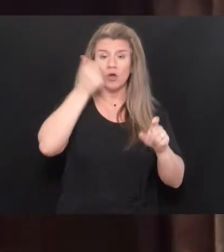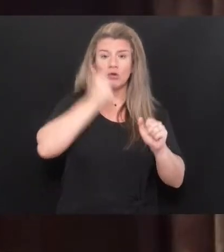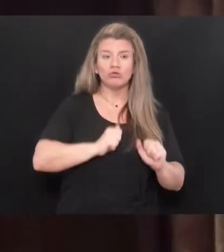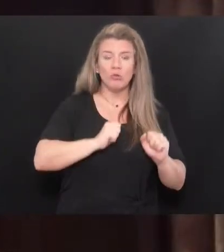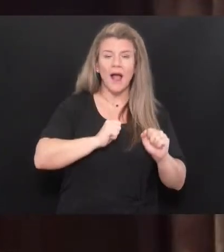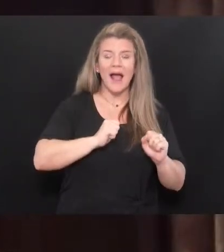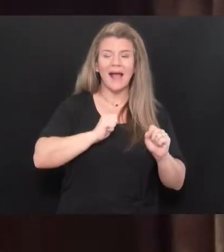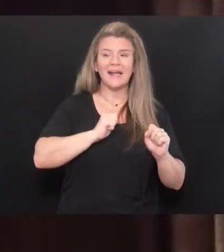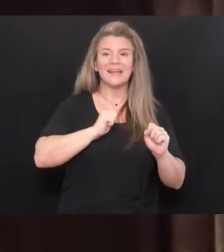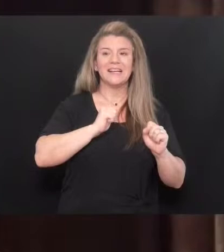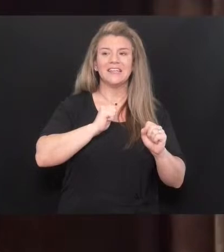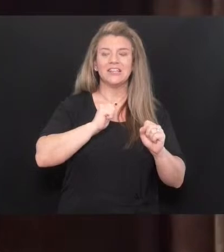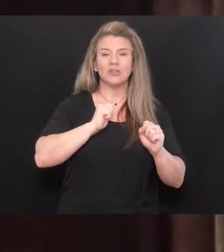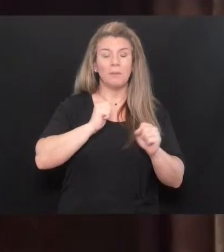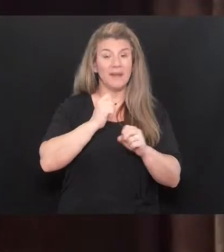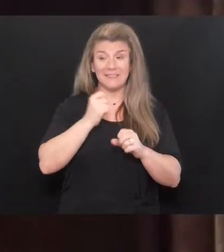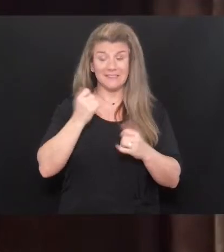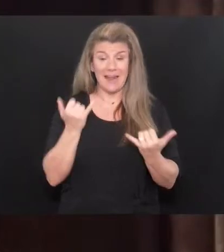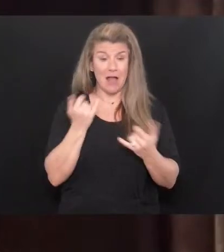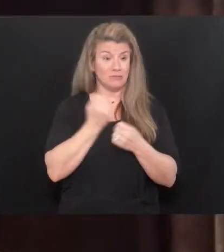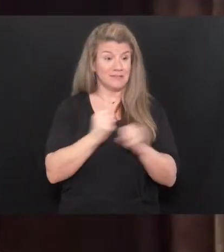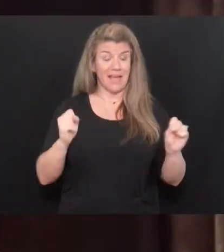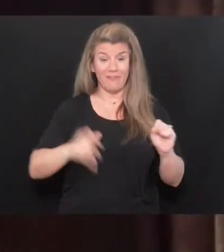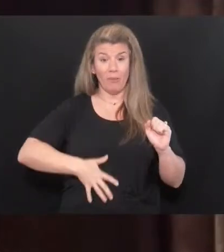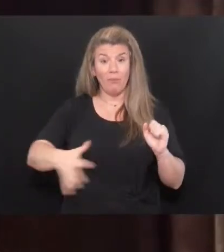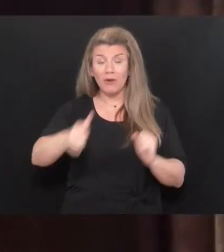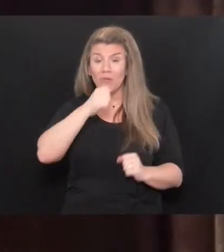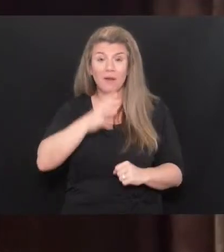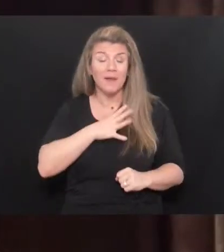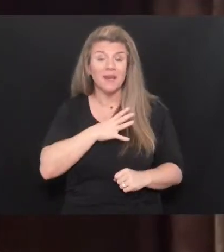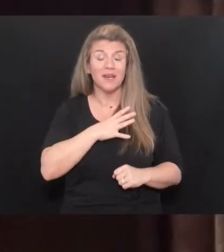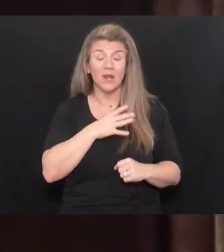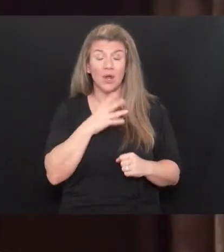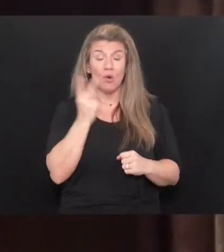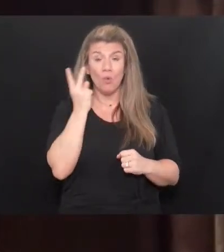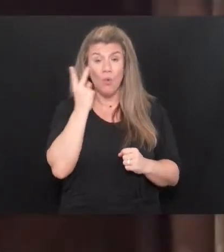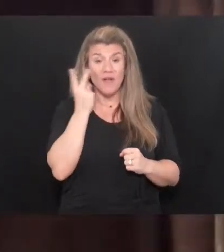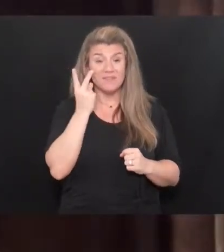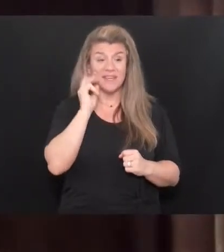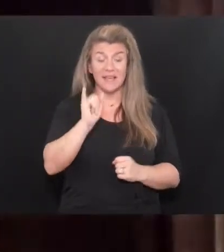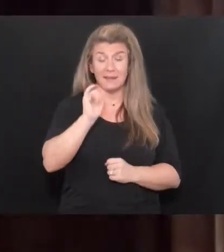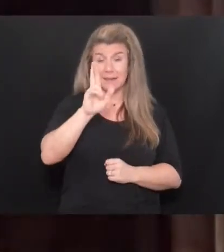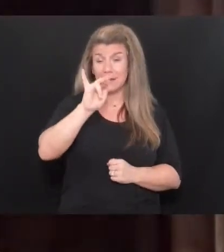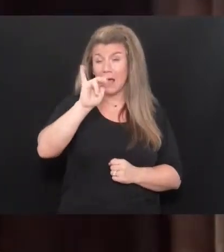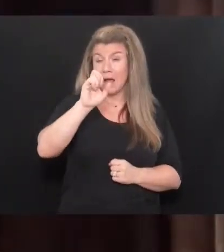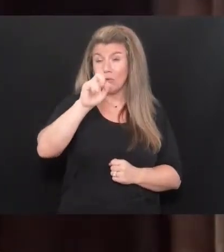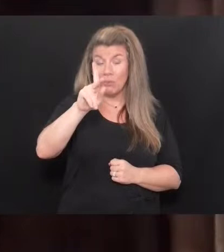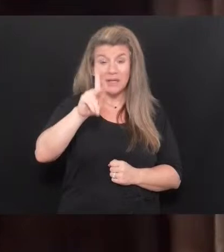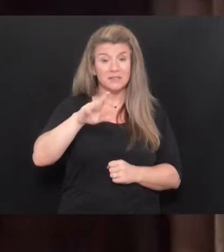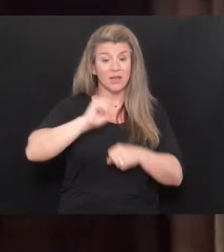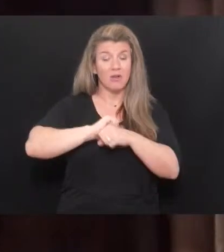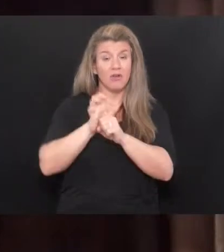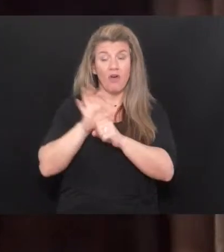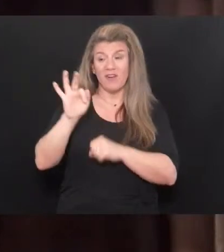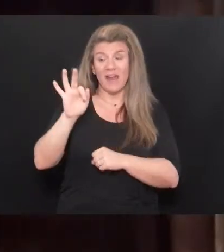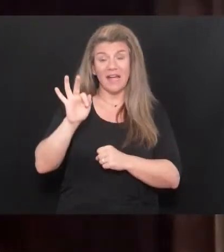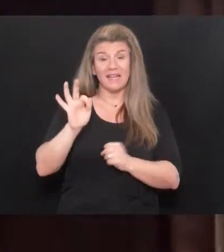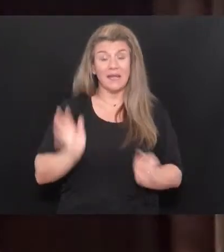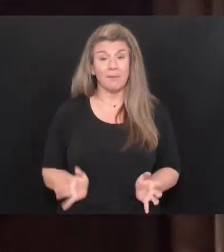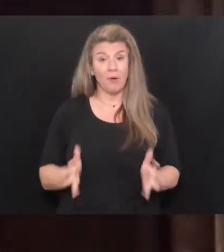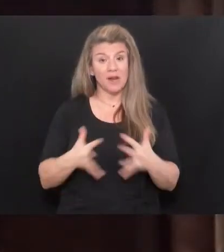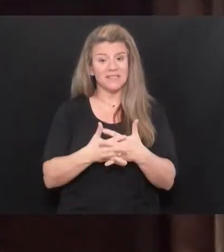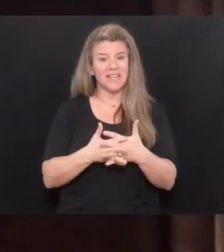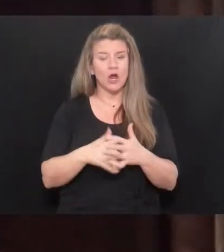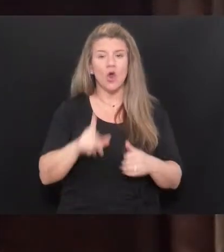conceive, safe for pregnant women. We've seen the risk of COVID-19 in pregnancy cause a